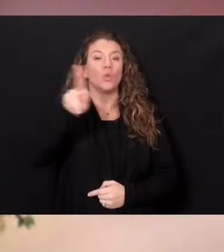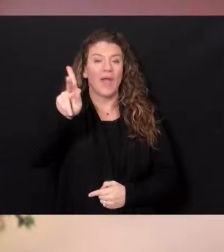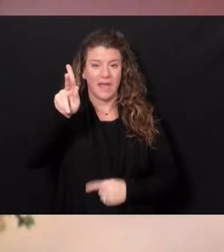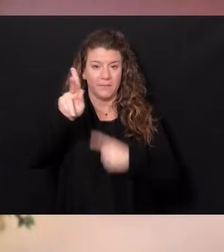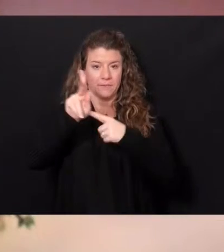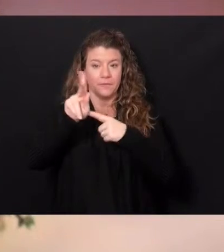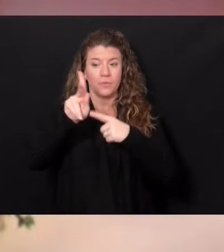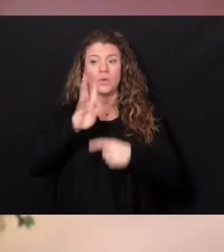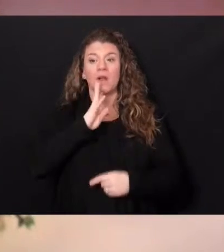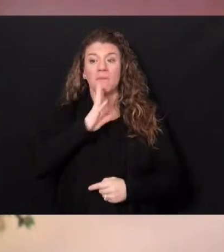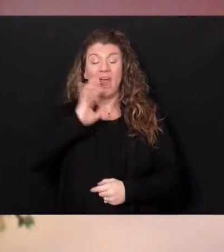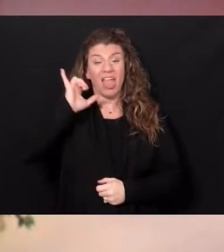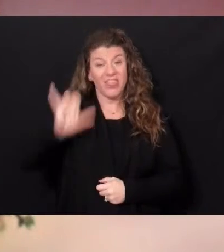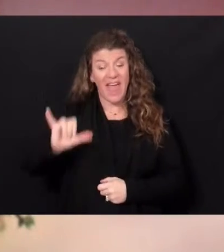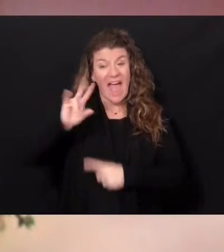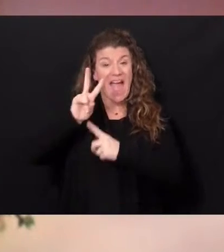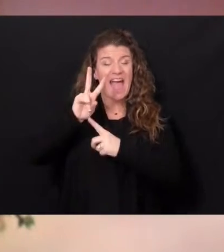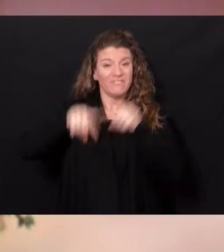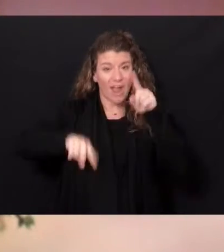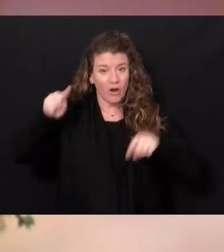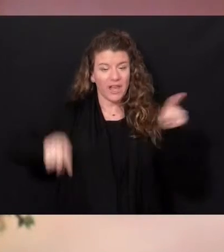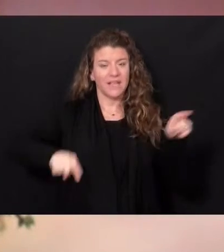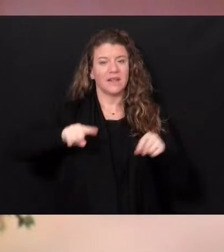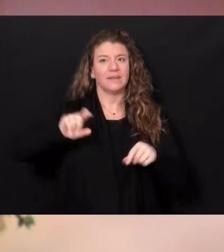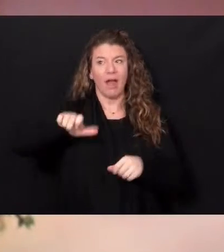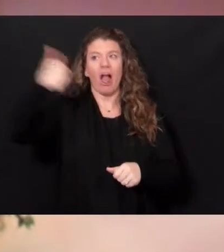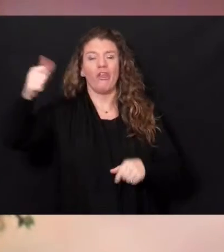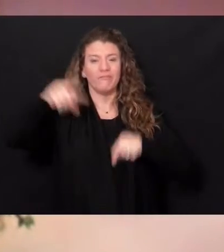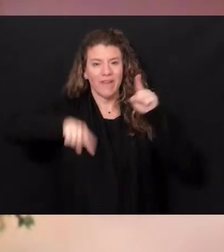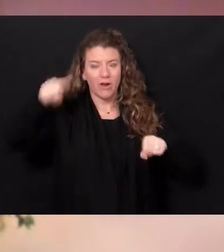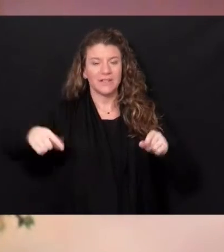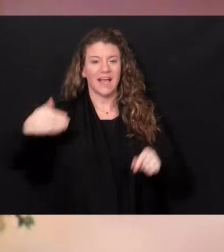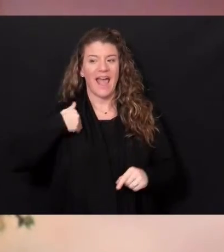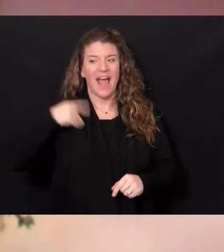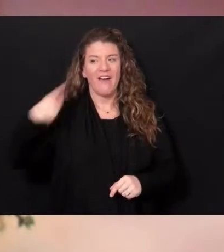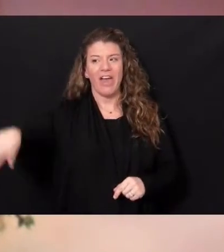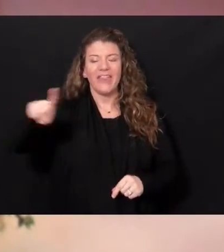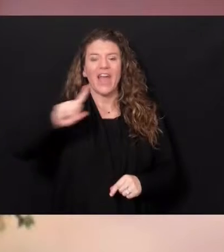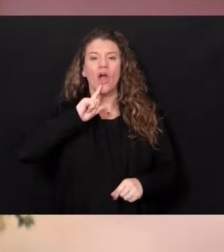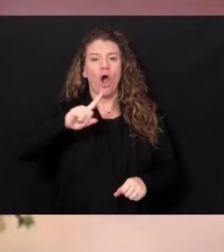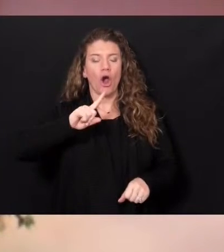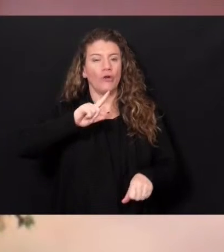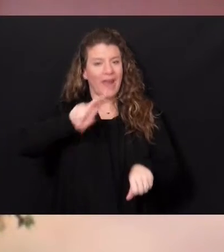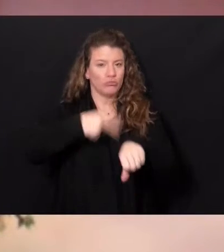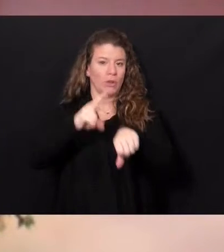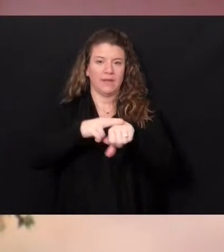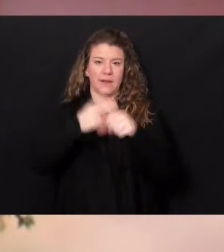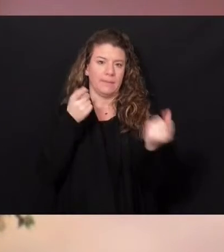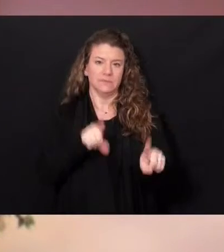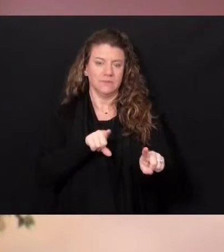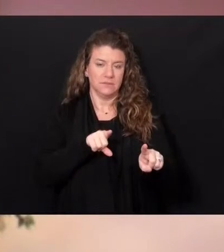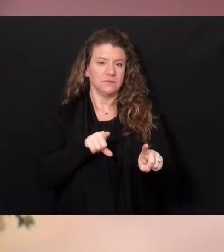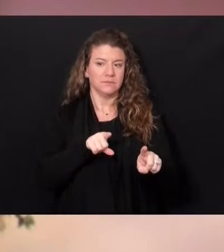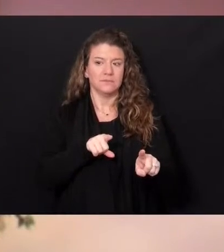about, this variant, as well as other variants, are really naturally occurring